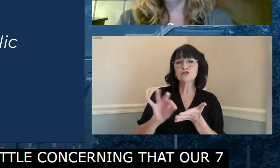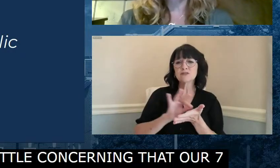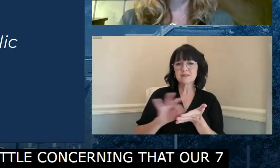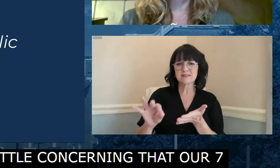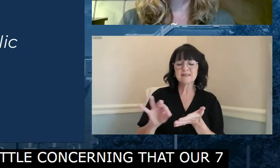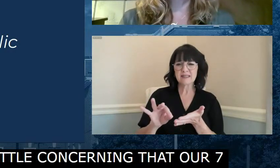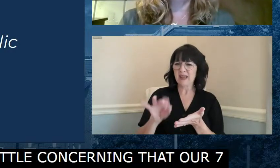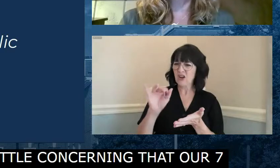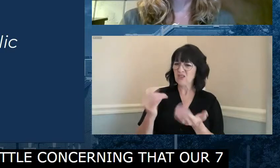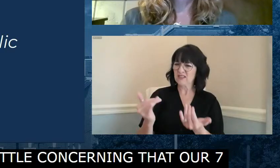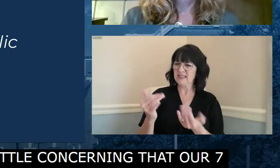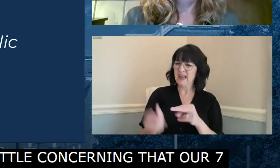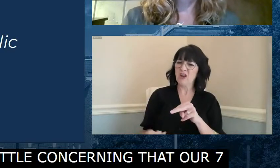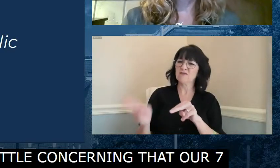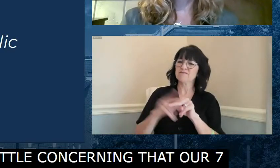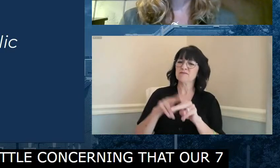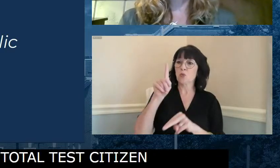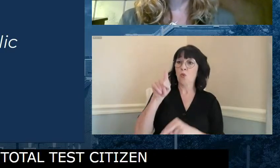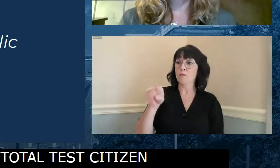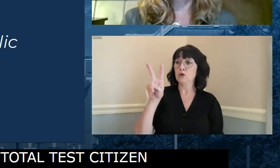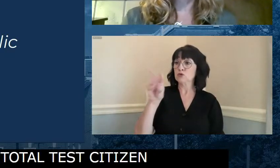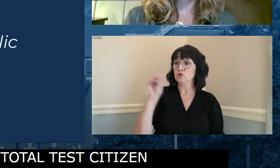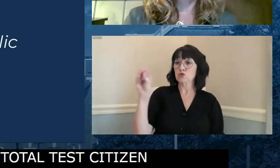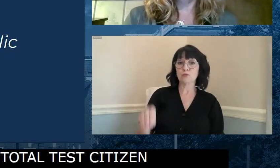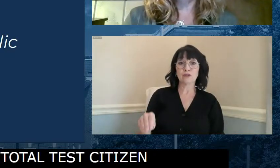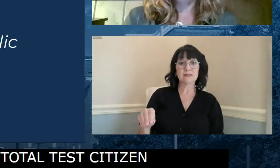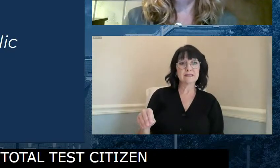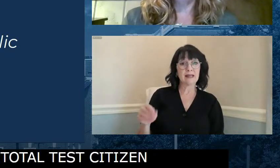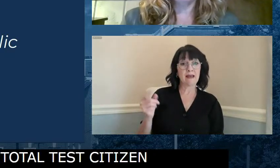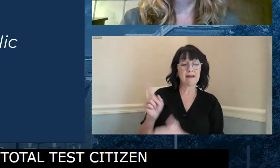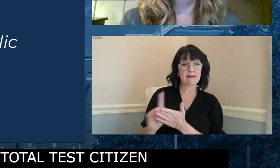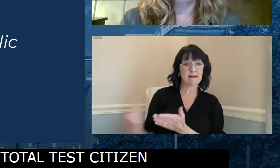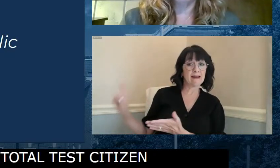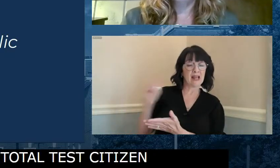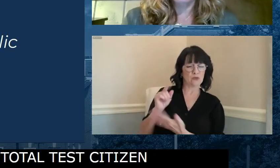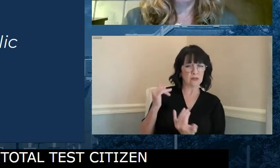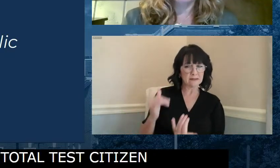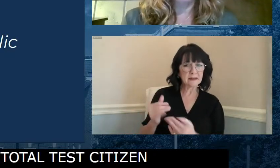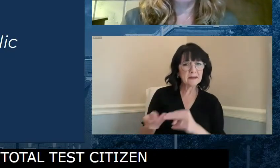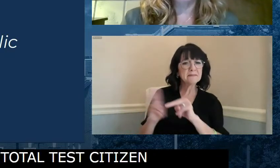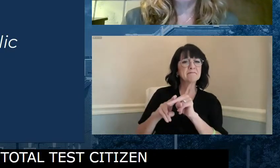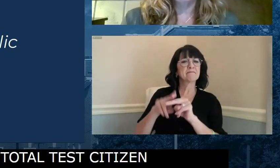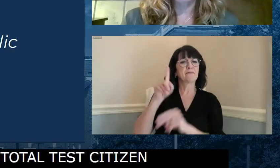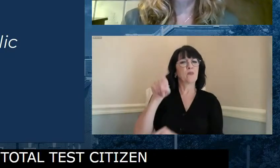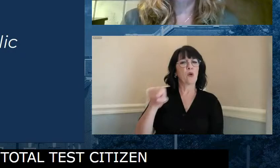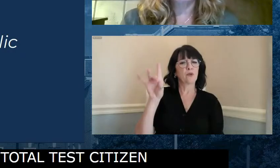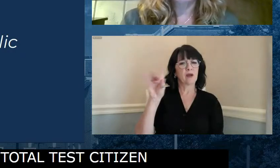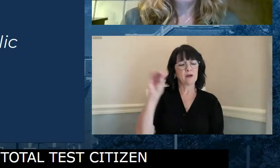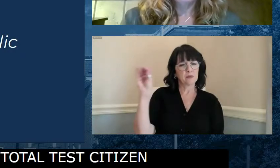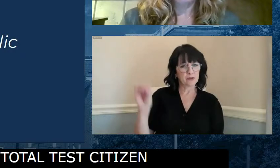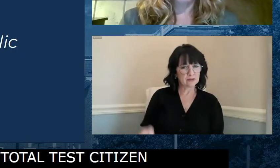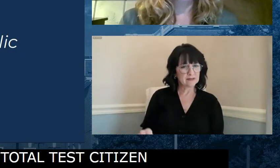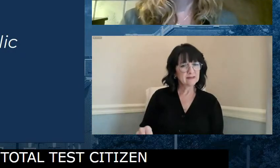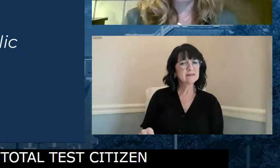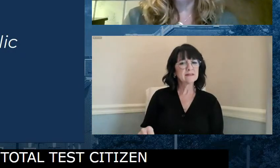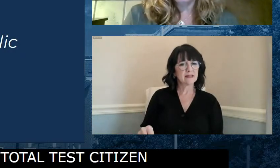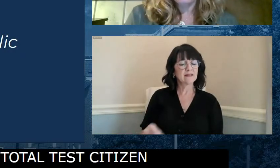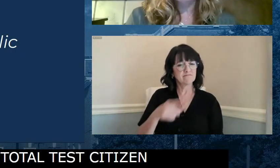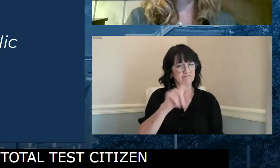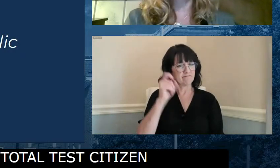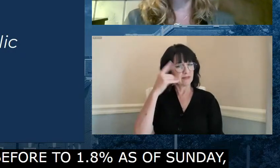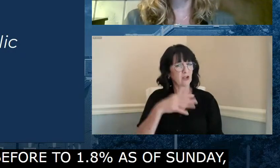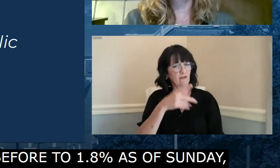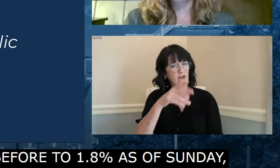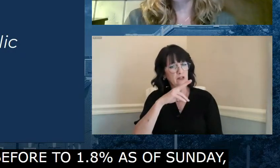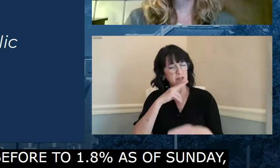from 1.2% the week before to 1.8% as of Sunday, as you mentioned, Governor. And while we